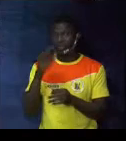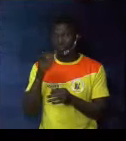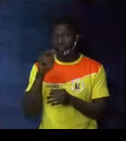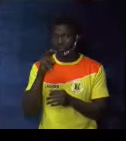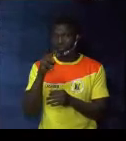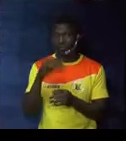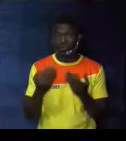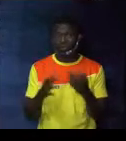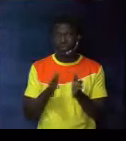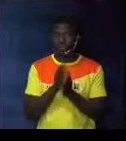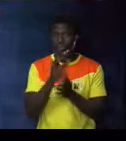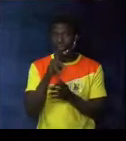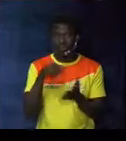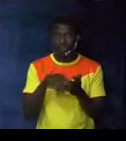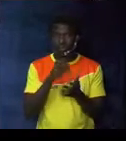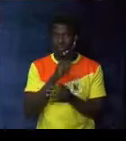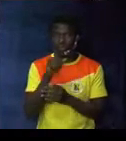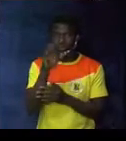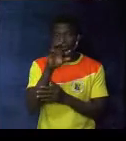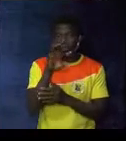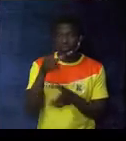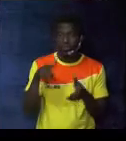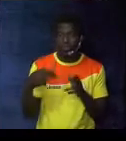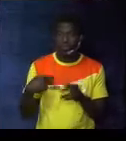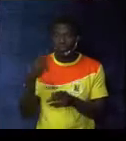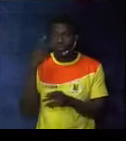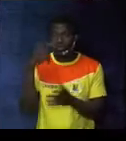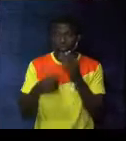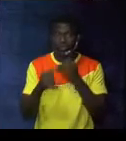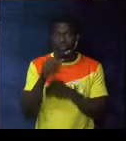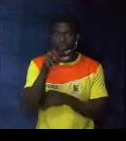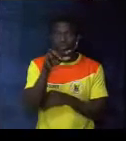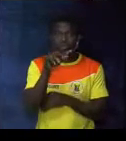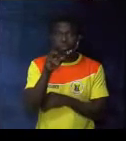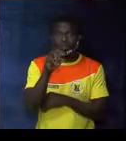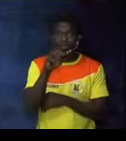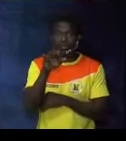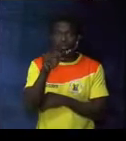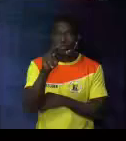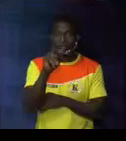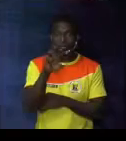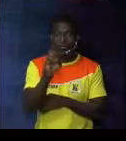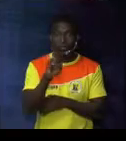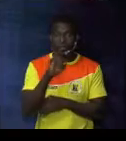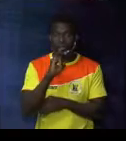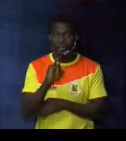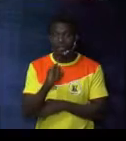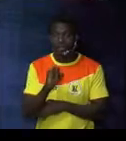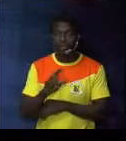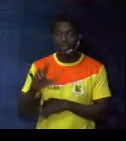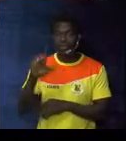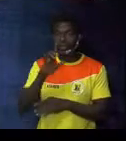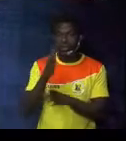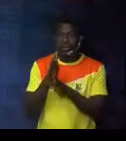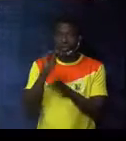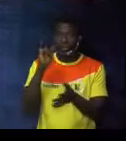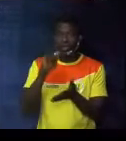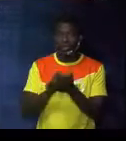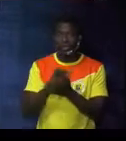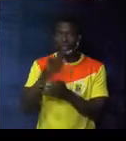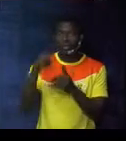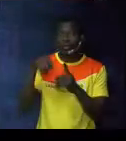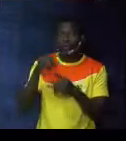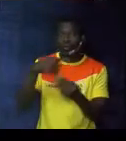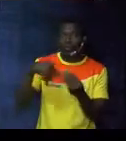You know, I like to give you tips and tricks. All right, this is a circle. So let's see what the circumference is. This yellow line that goes